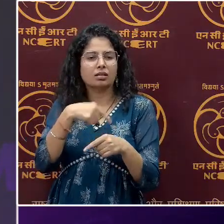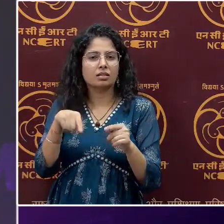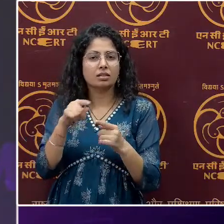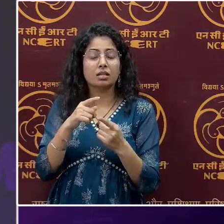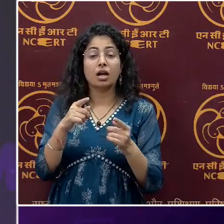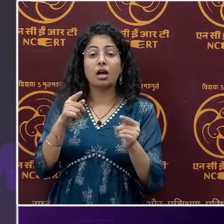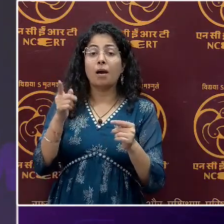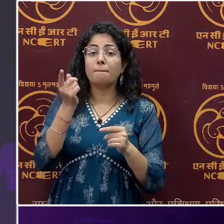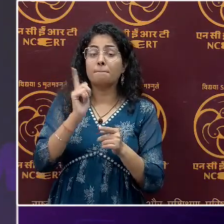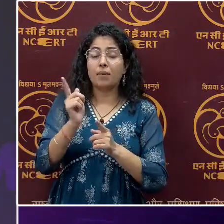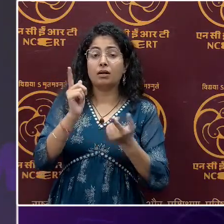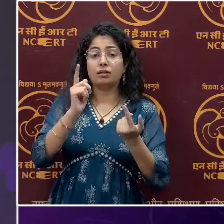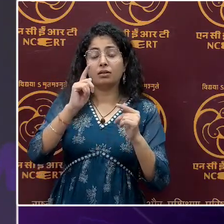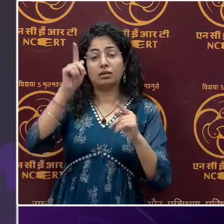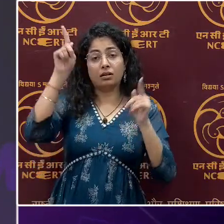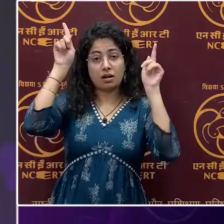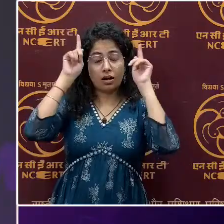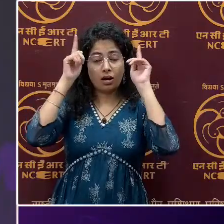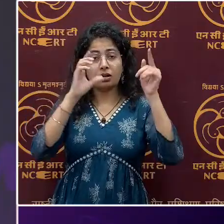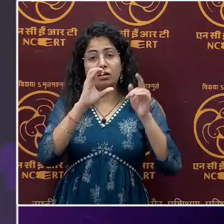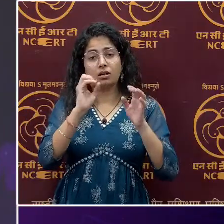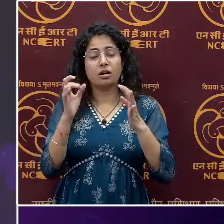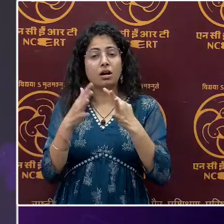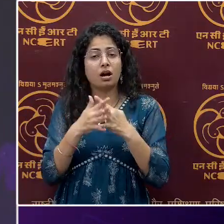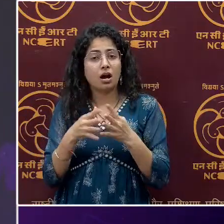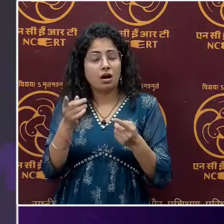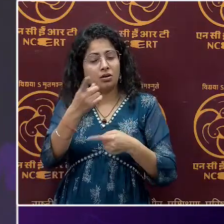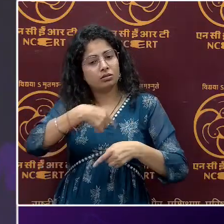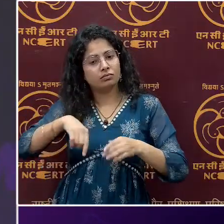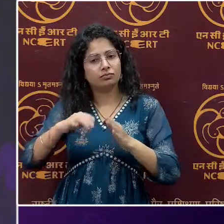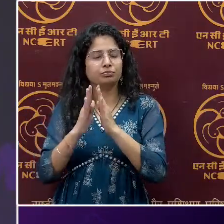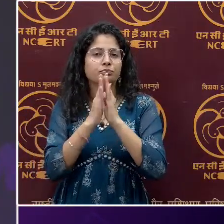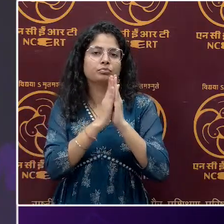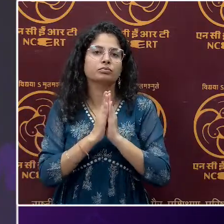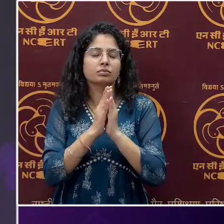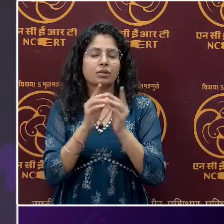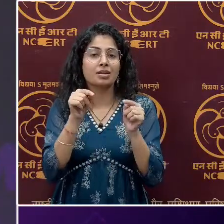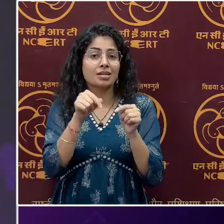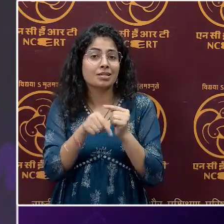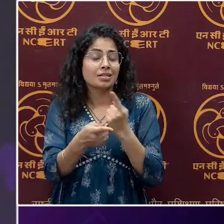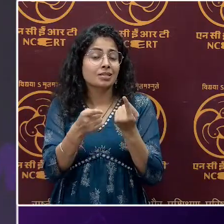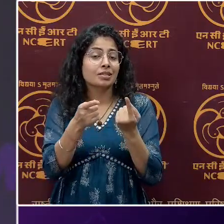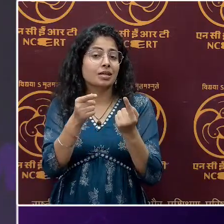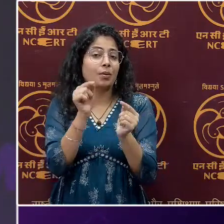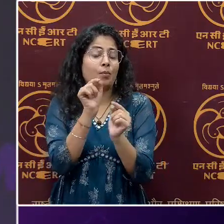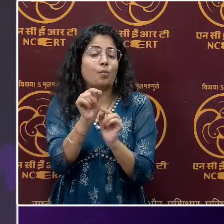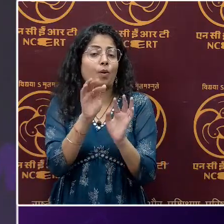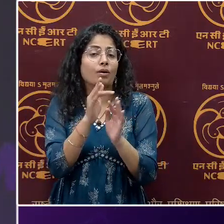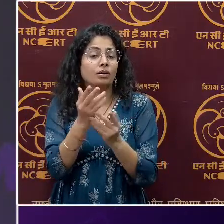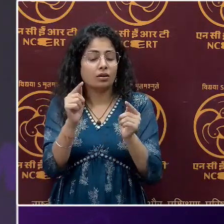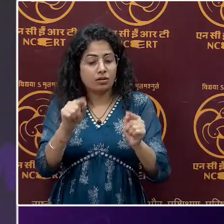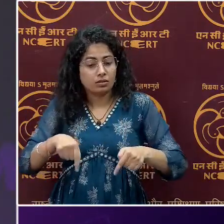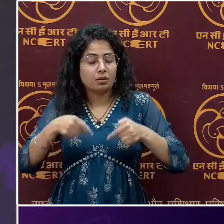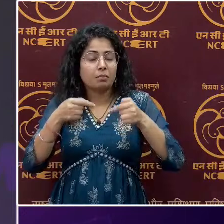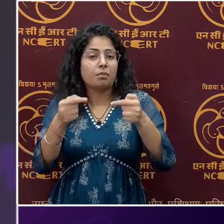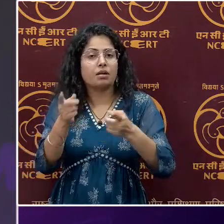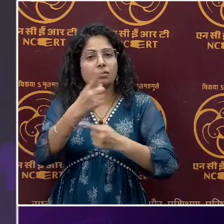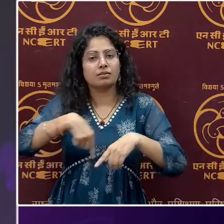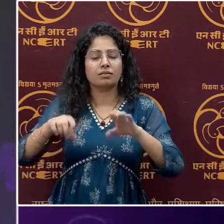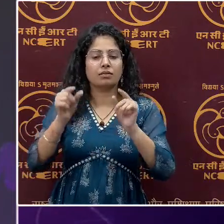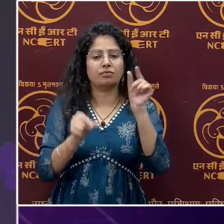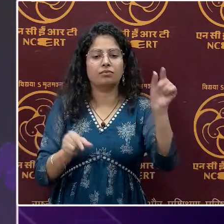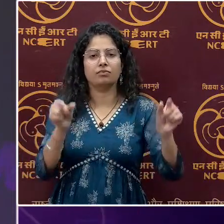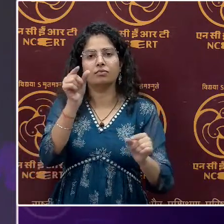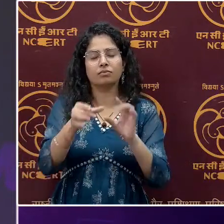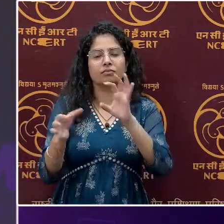by every Indian, despite of the religion and language, so that is the uniting factor over there. And ma'am, we have seen lot